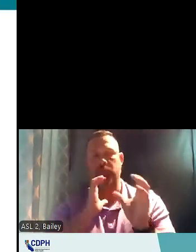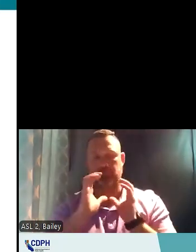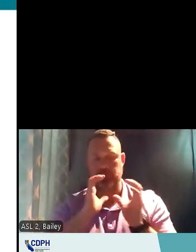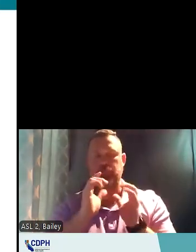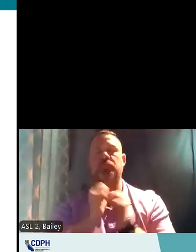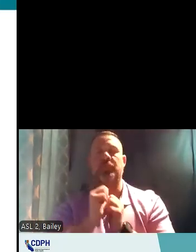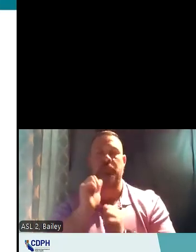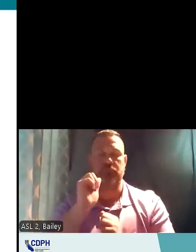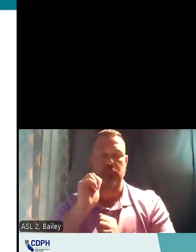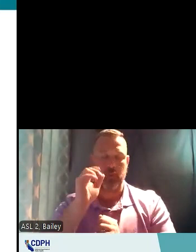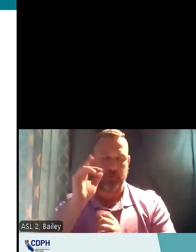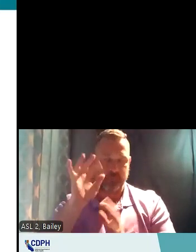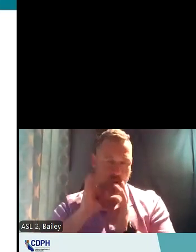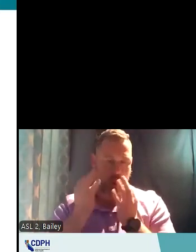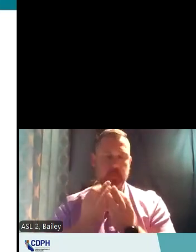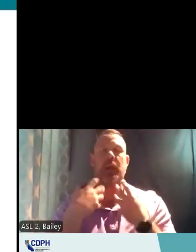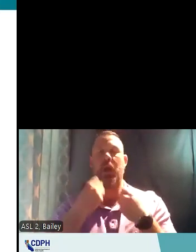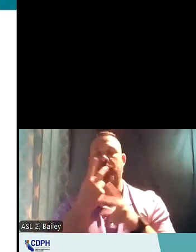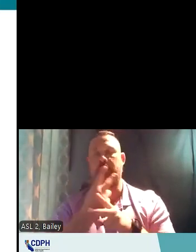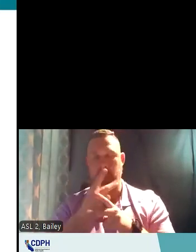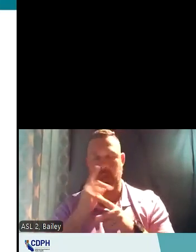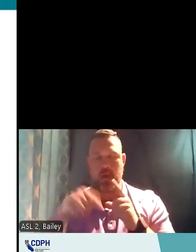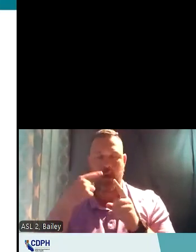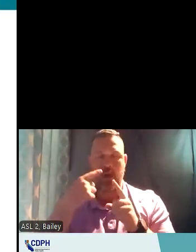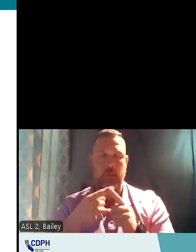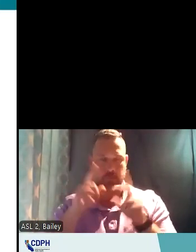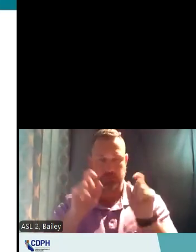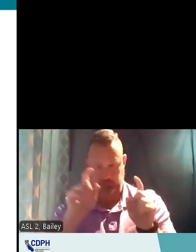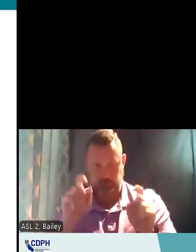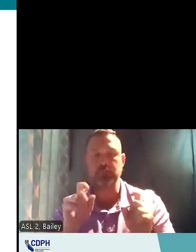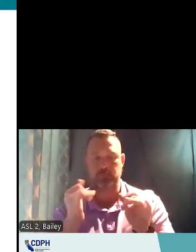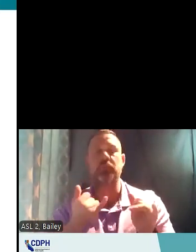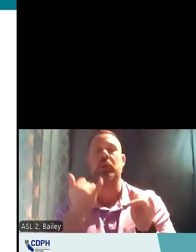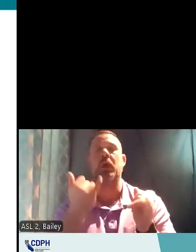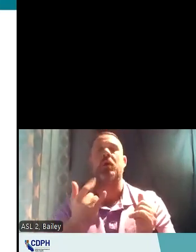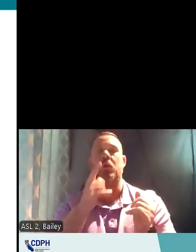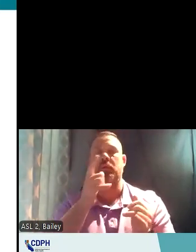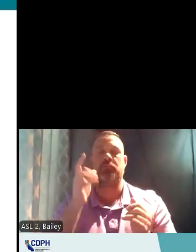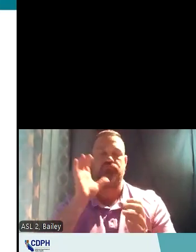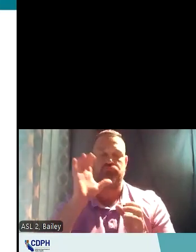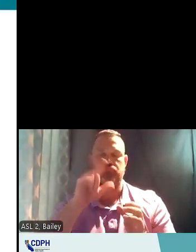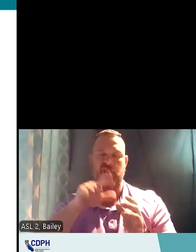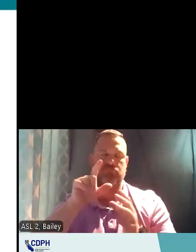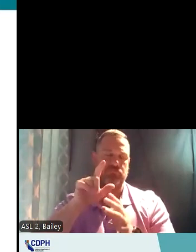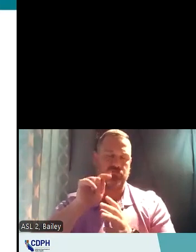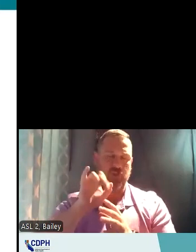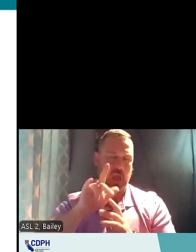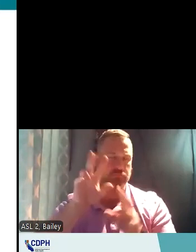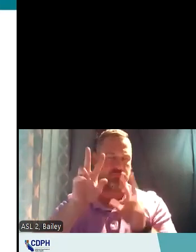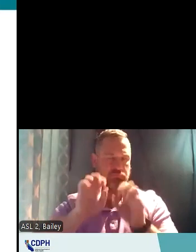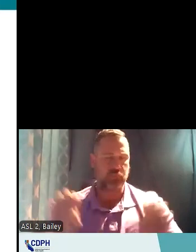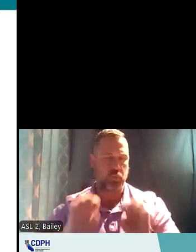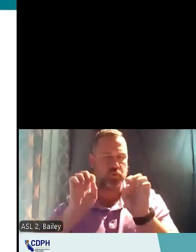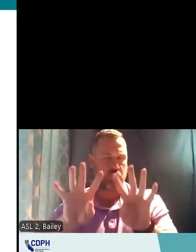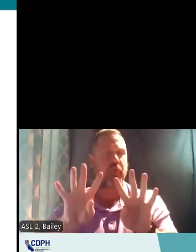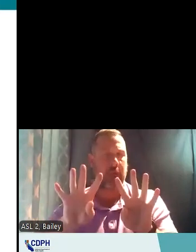and healthcare providers around screening. Our media vendor recently completed a tracking study survey